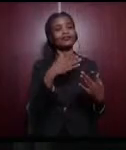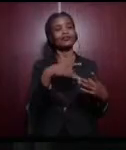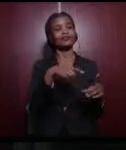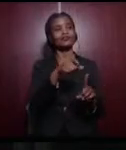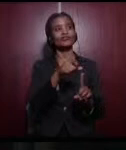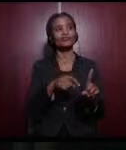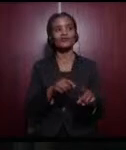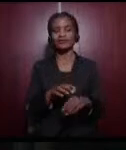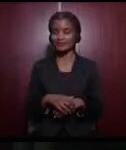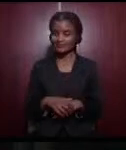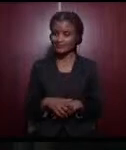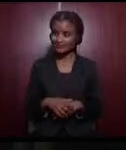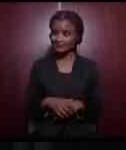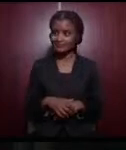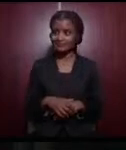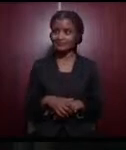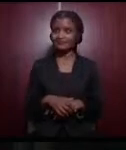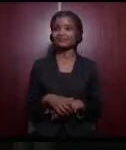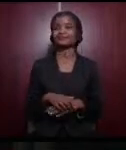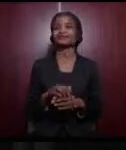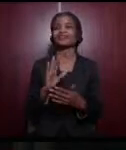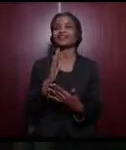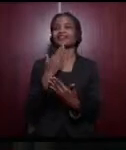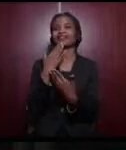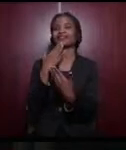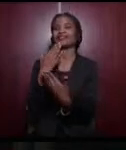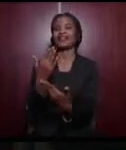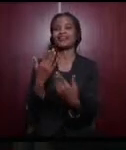Renole bua le rona bo Ramaphosa.